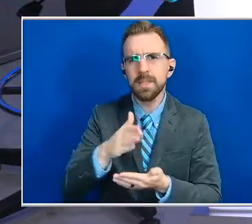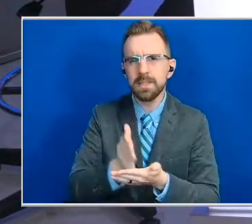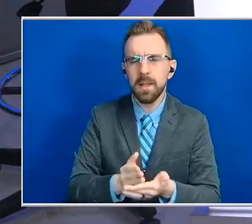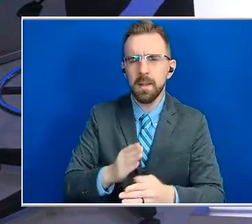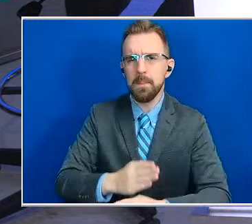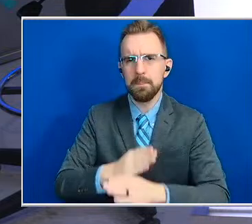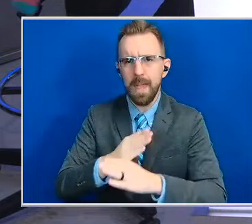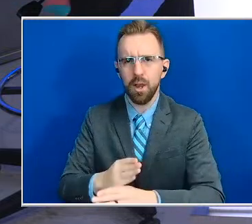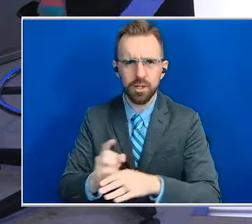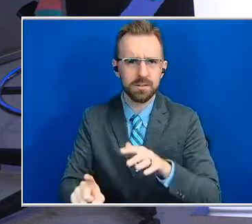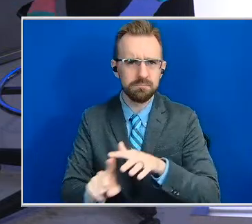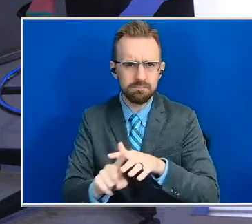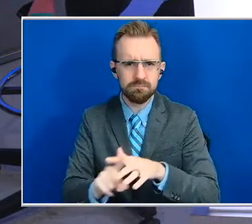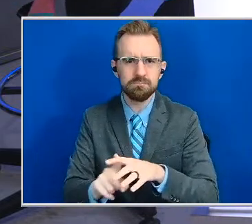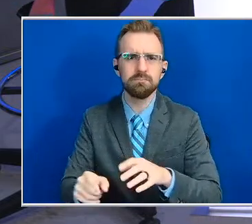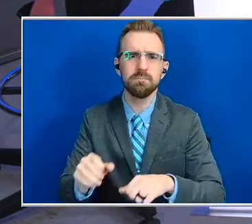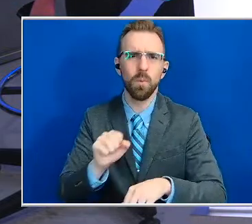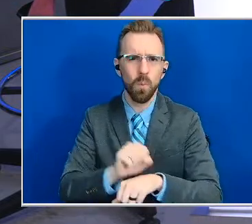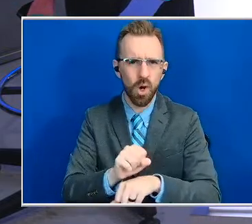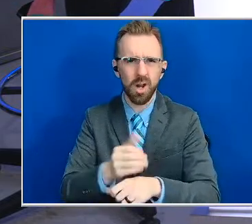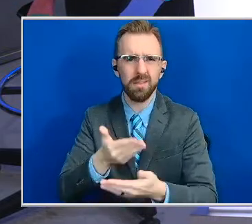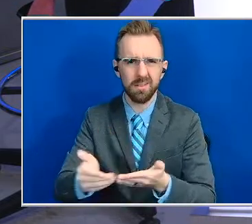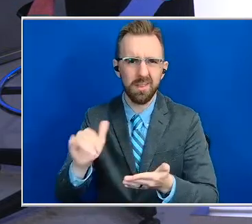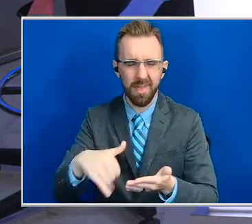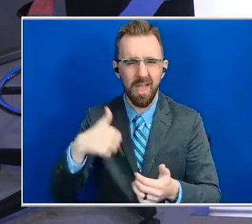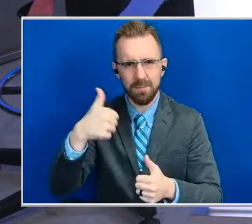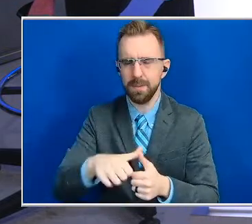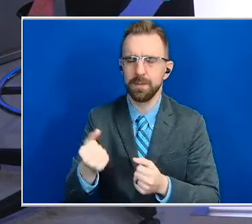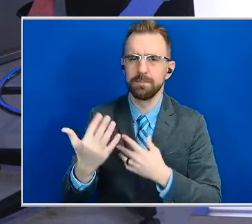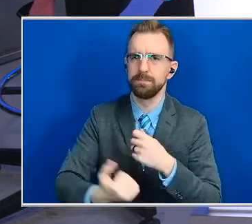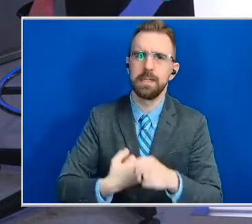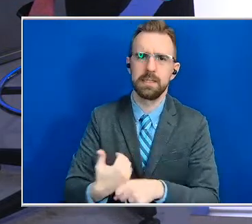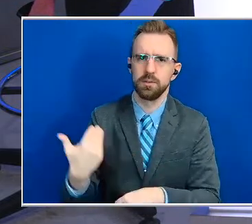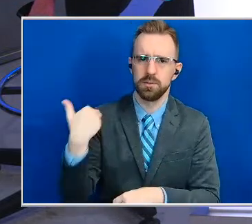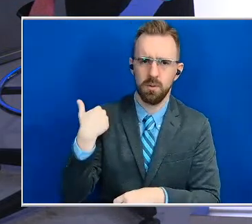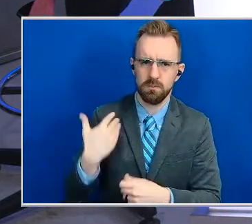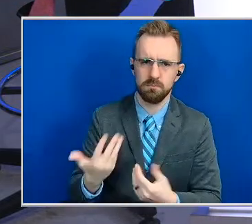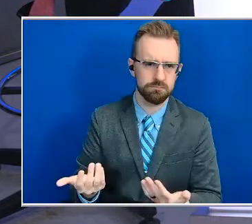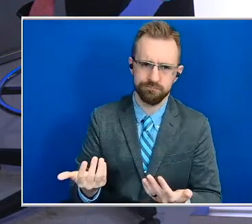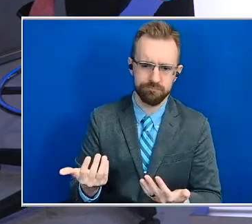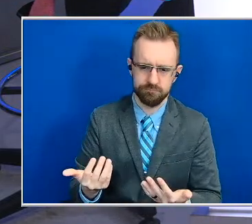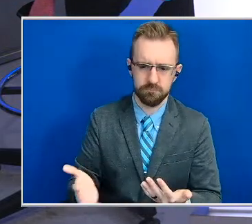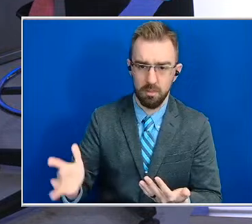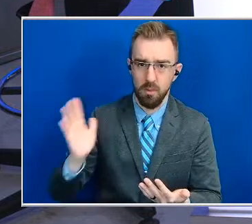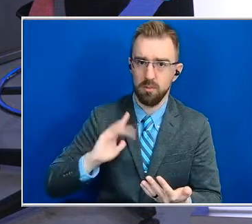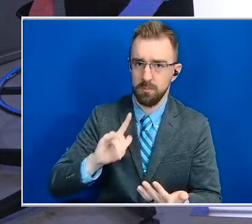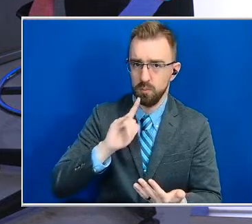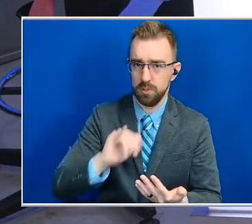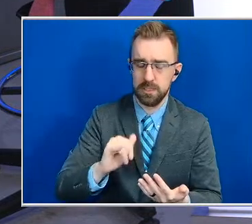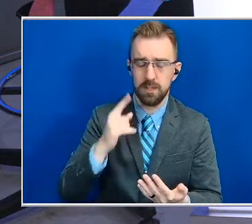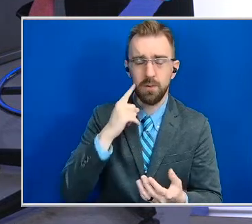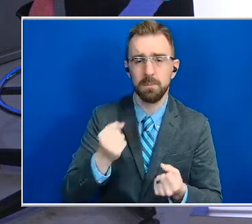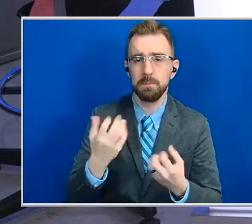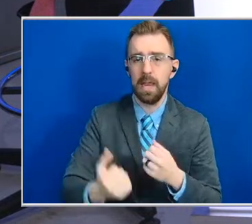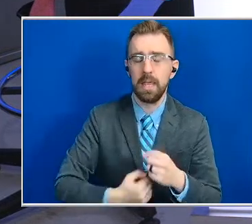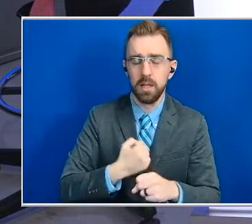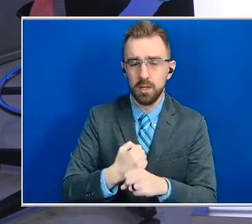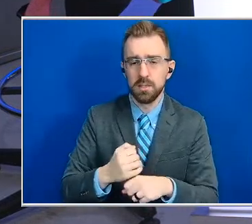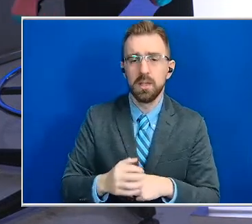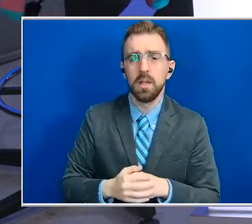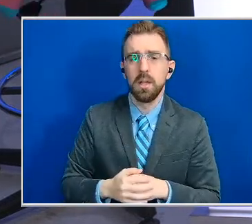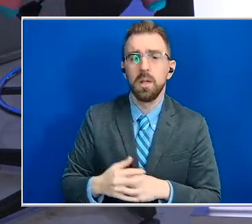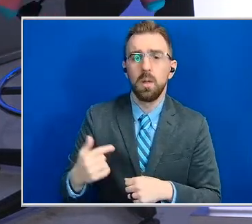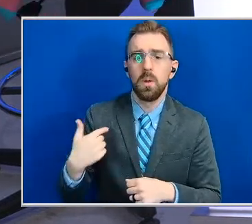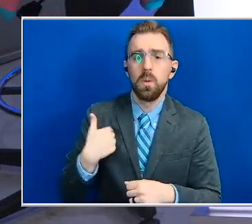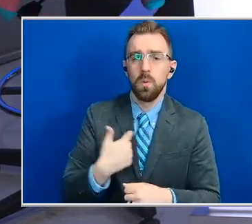and things like that. I remember years ago, I wish it was a long time ago, but for many years, we, like with our